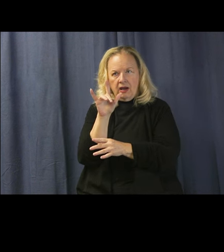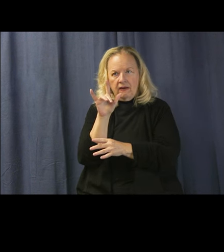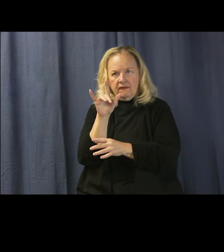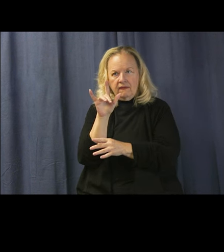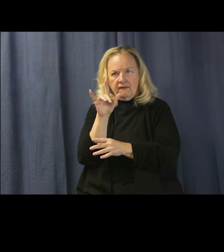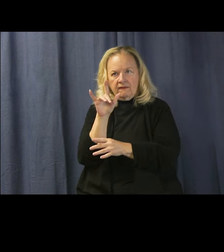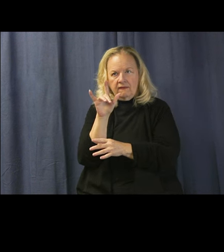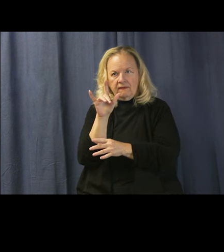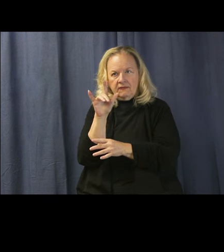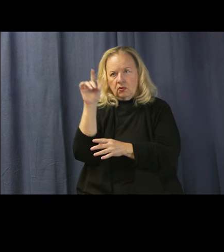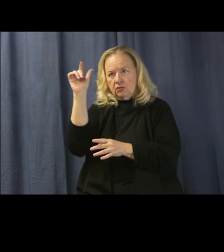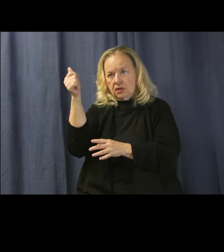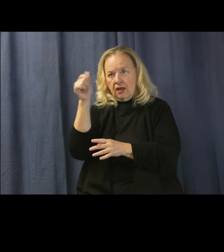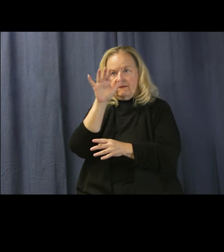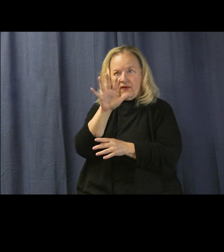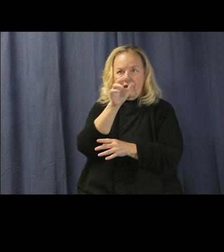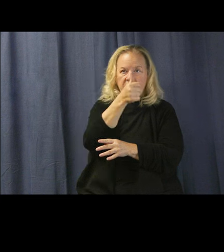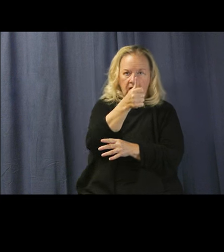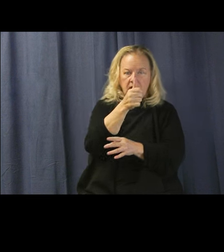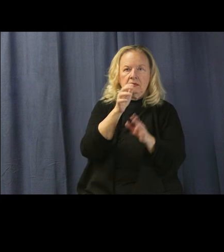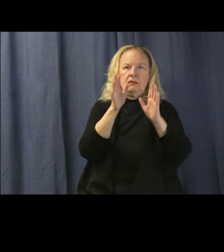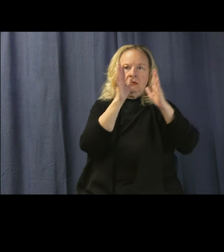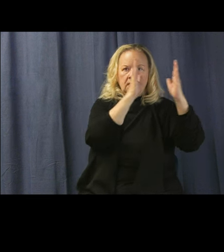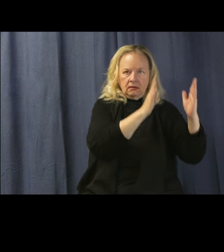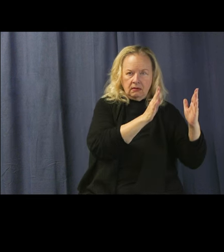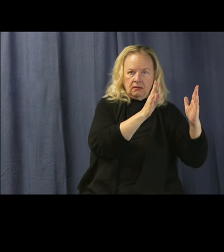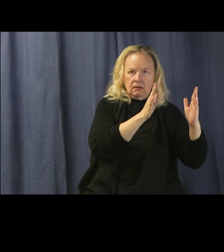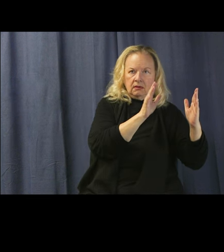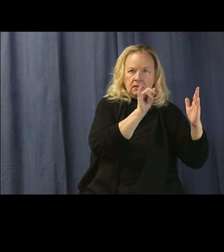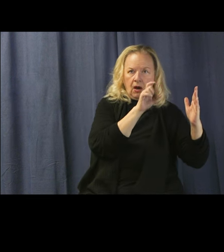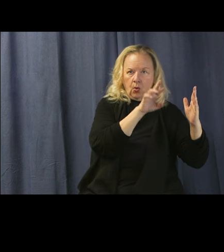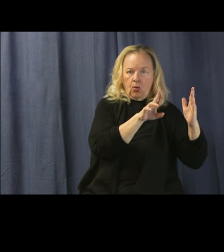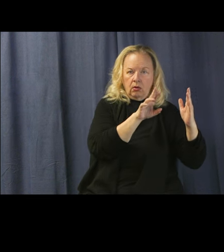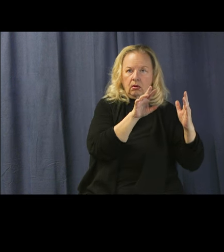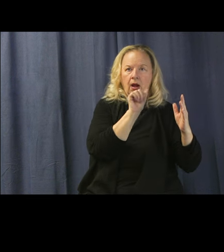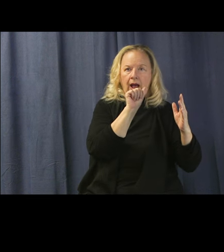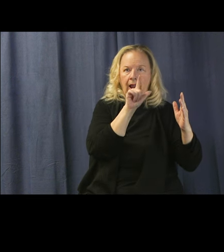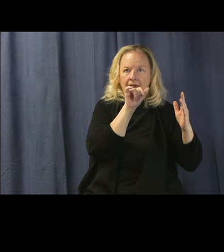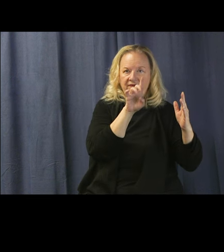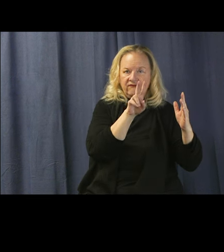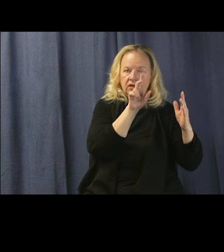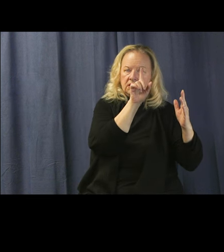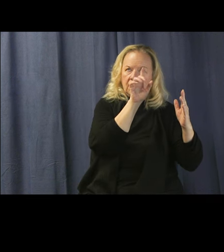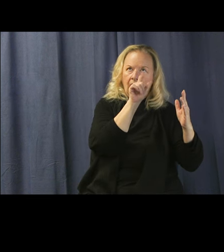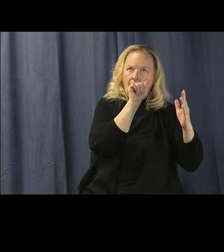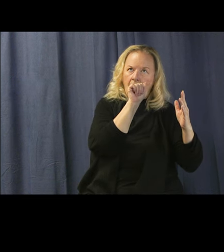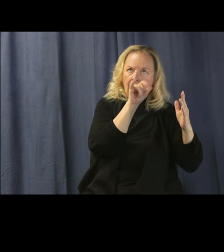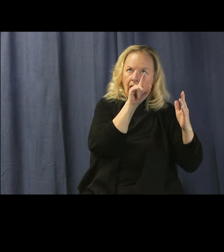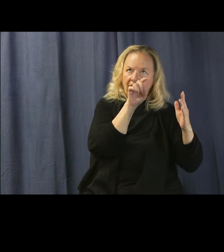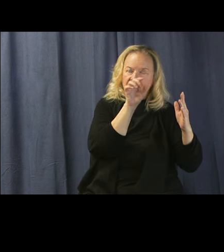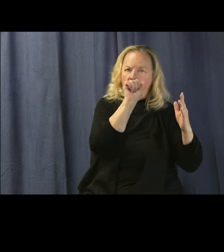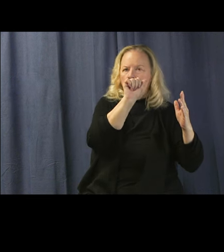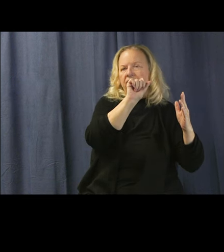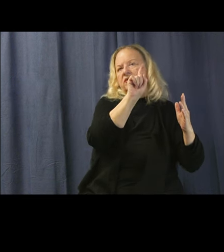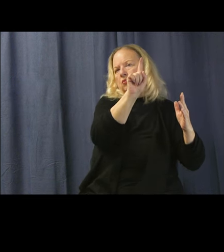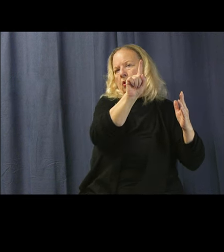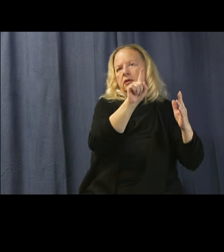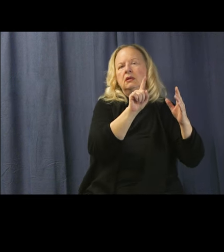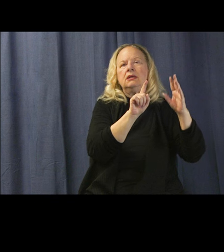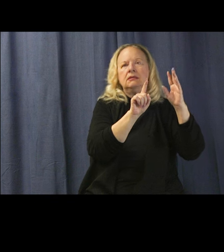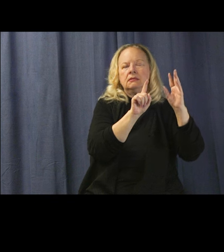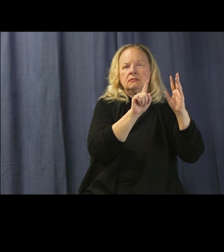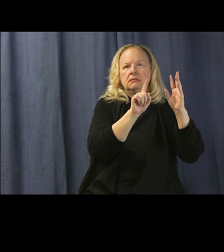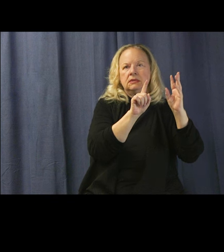25. Now, Or, the Aleph is 1, the Vav is 6, and